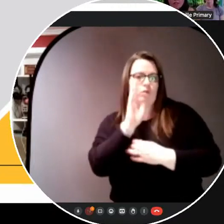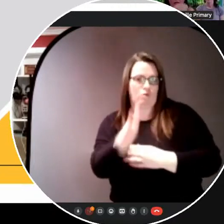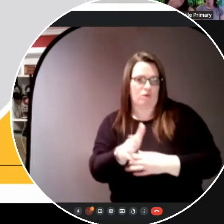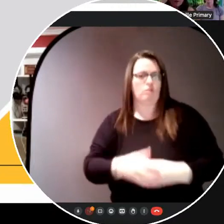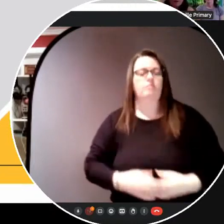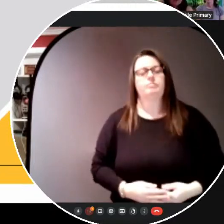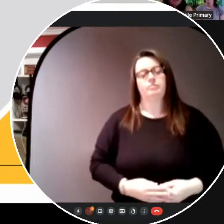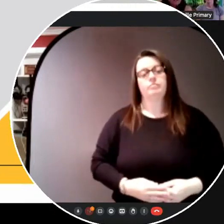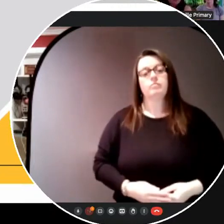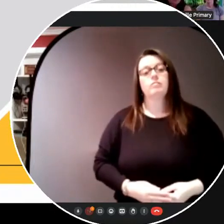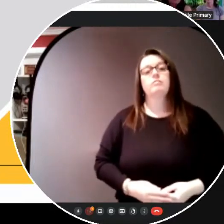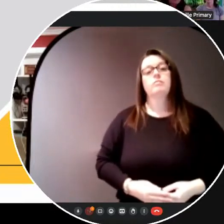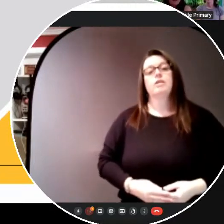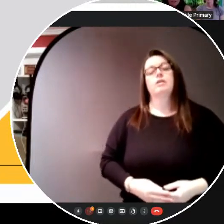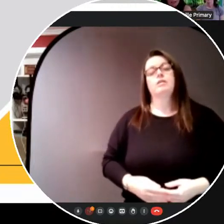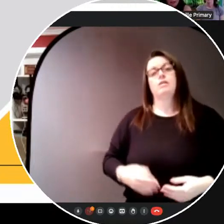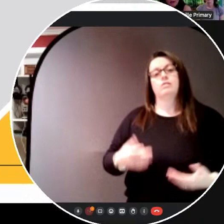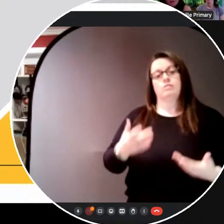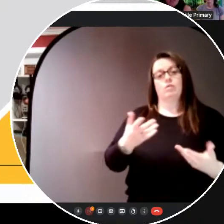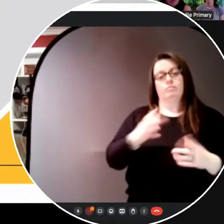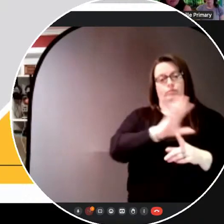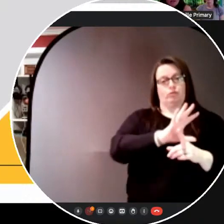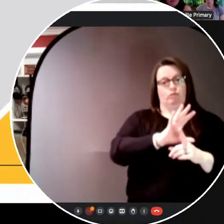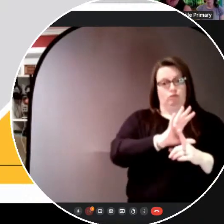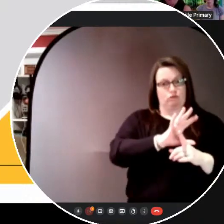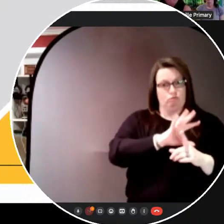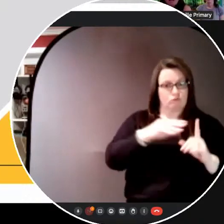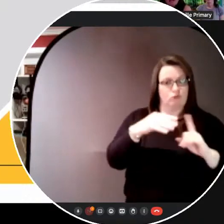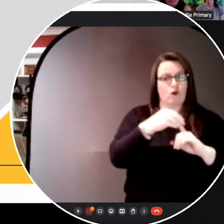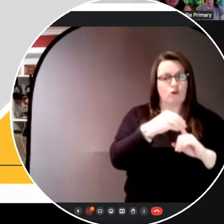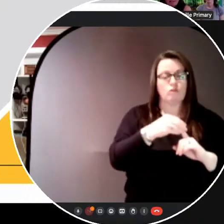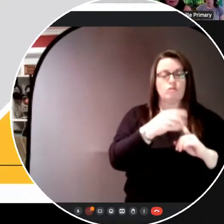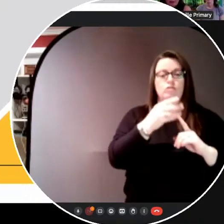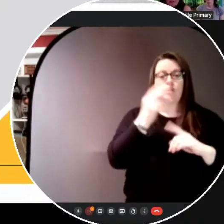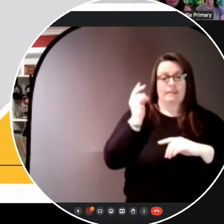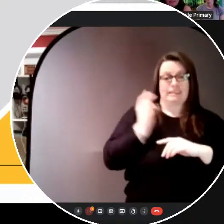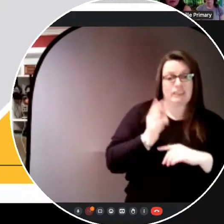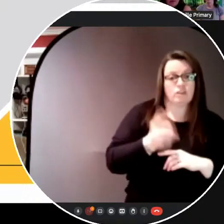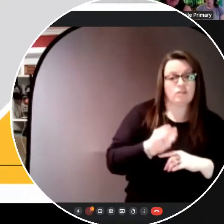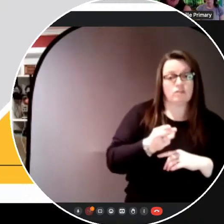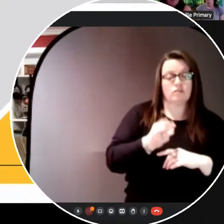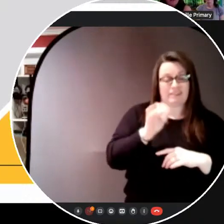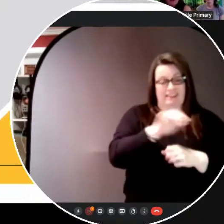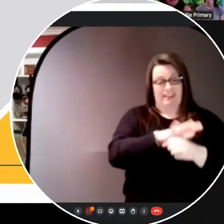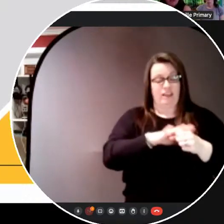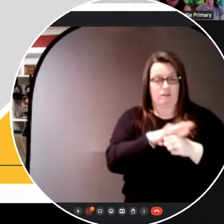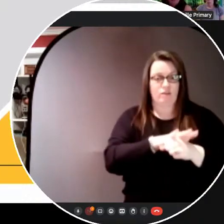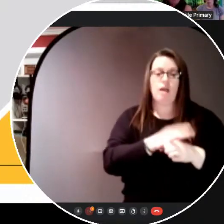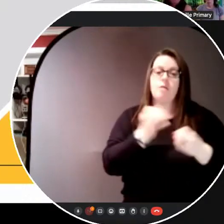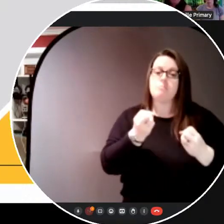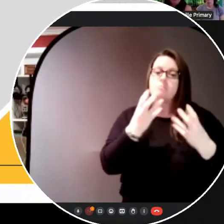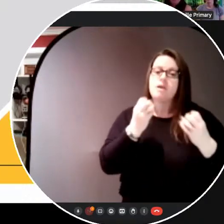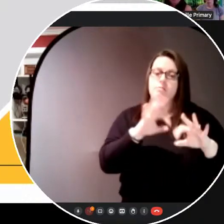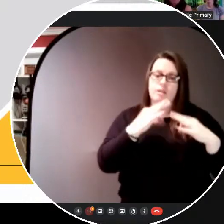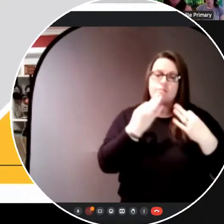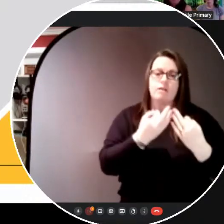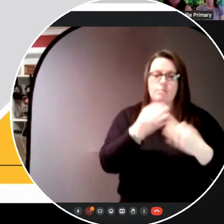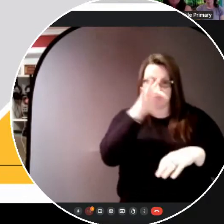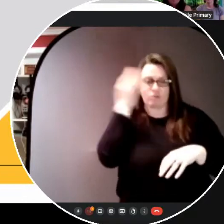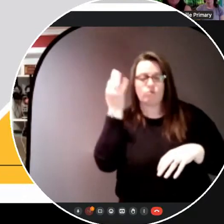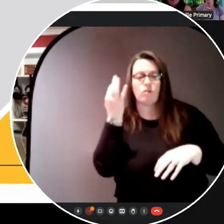So as we said, the culture and historical reality of this area, there are many, many families of French and Mi'kmaq descent,